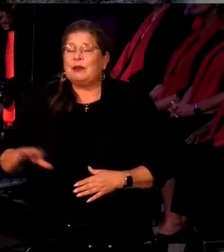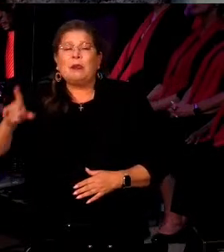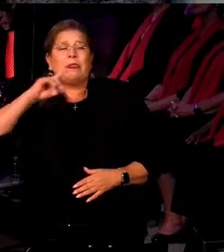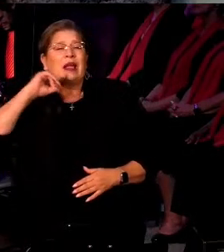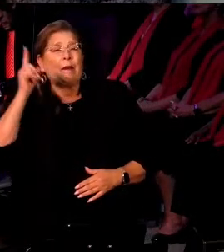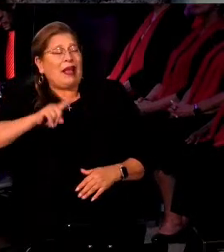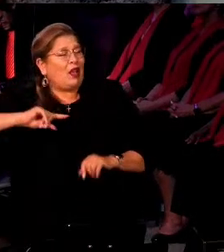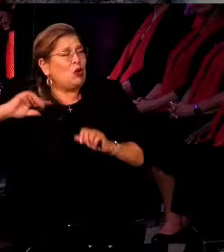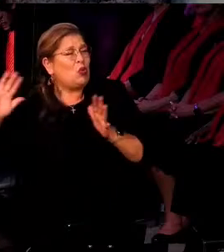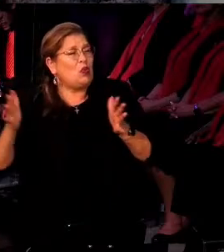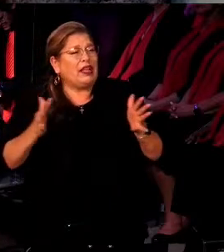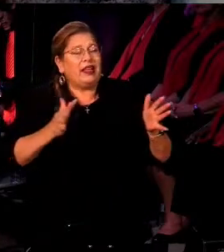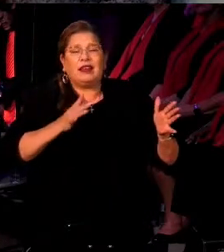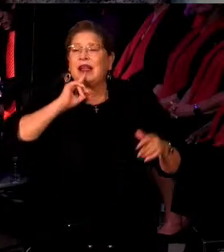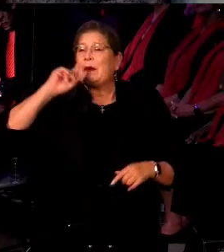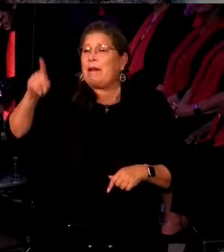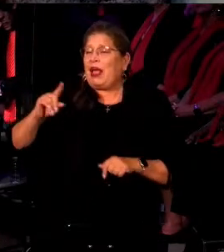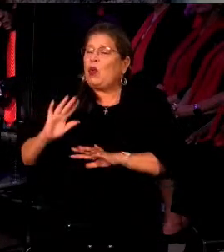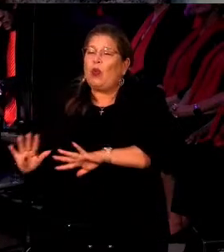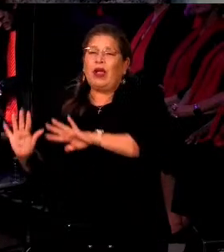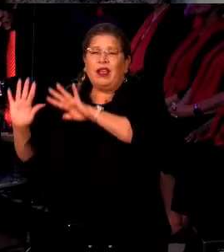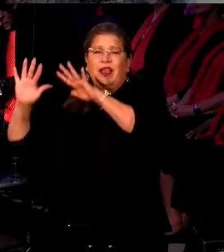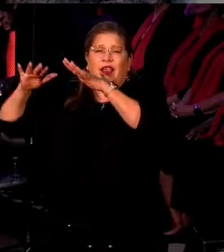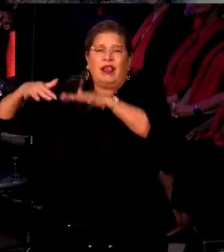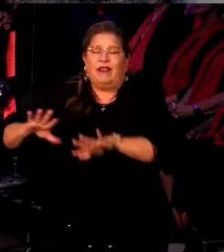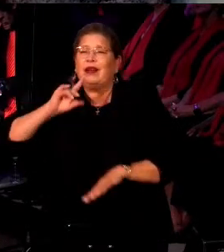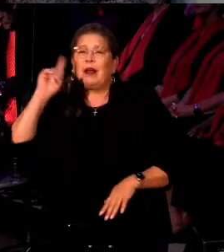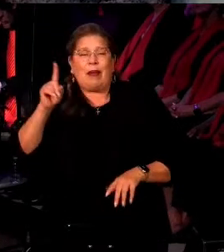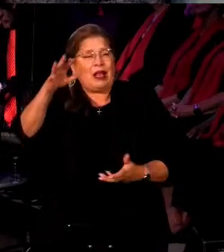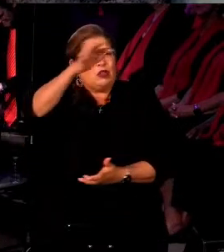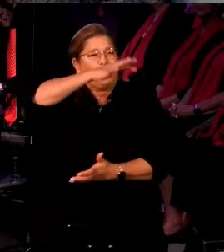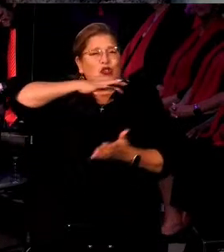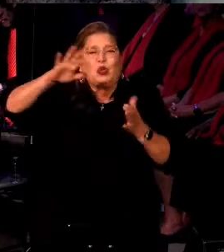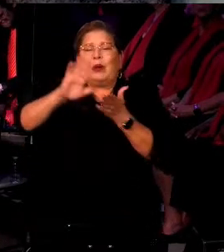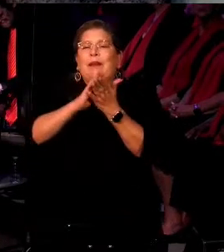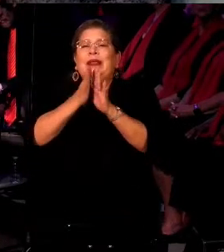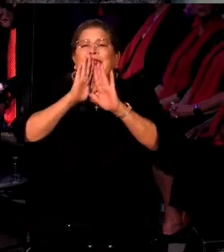the wind and the waves and the storms, and still,